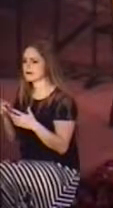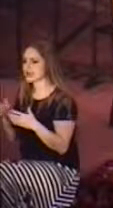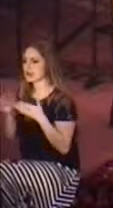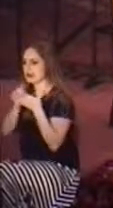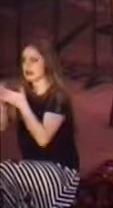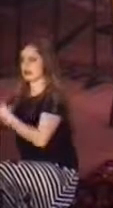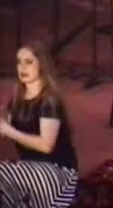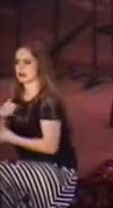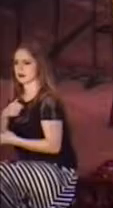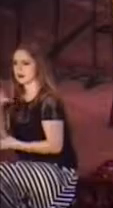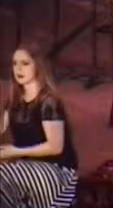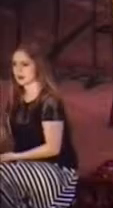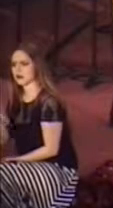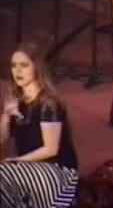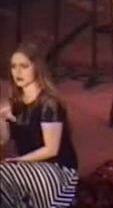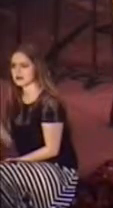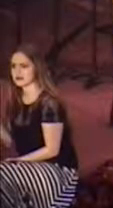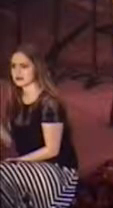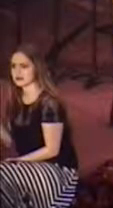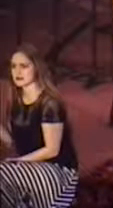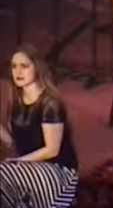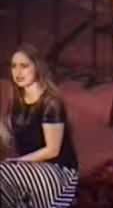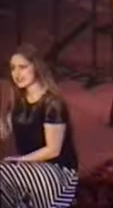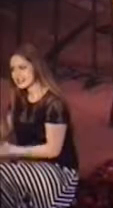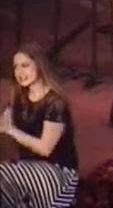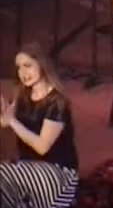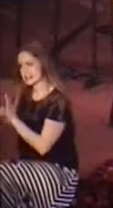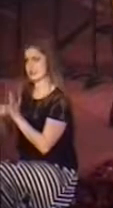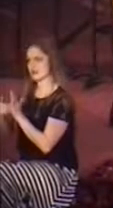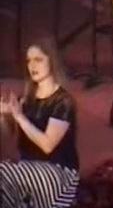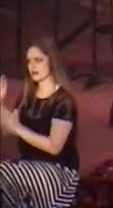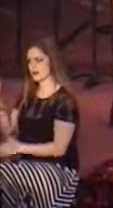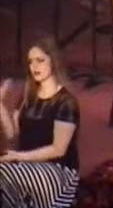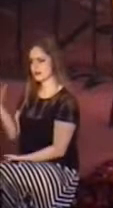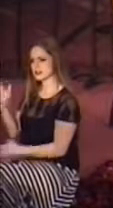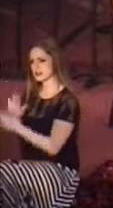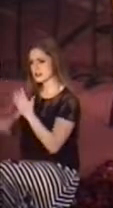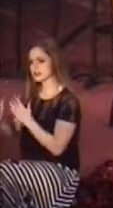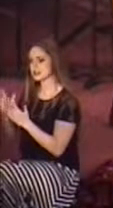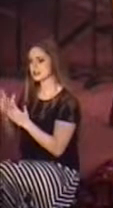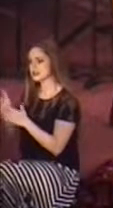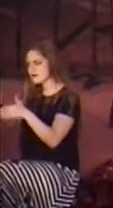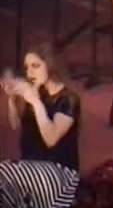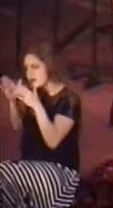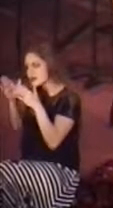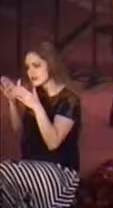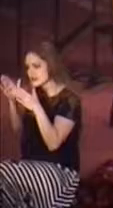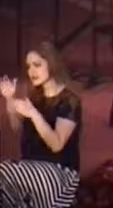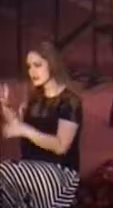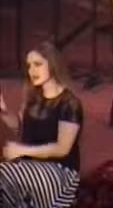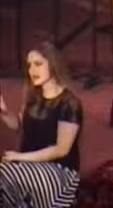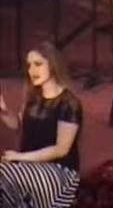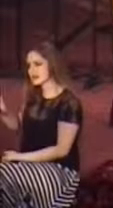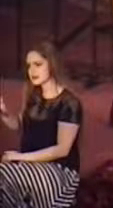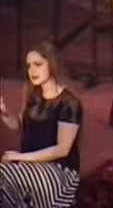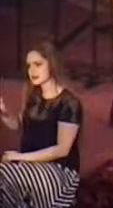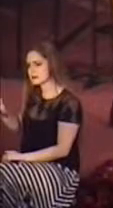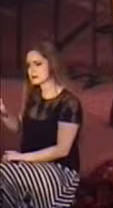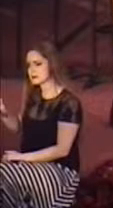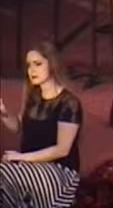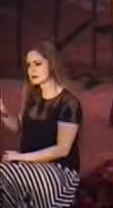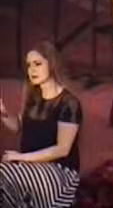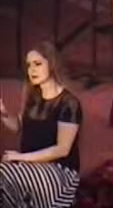cross. And so that's the center of Christmas. You know, Jesus wants to bring us back to that. And